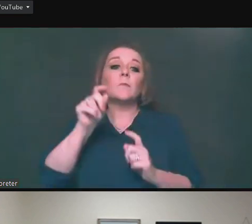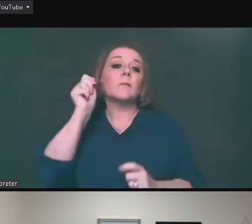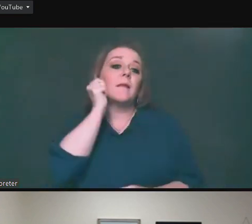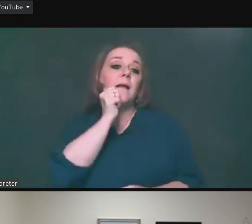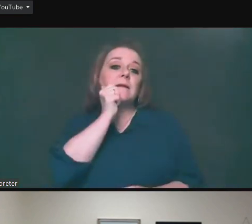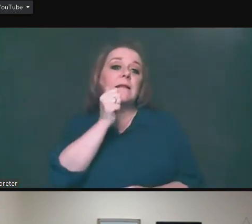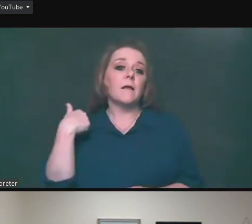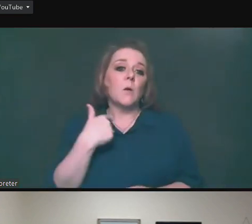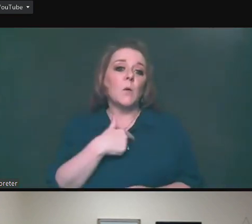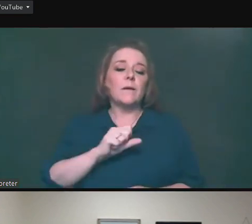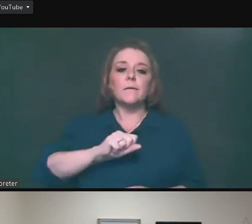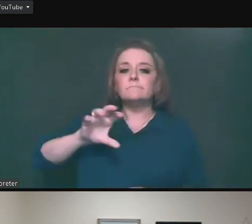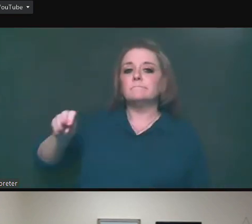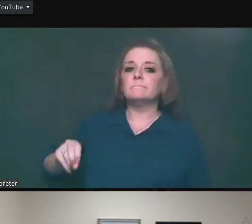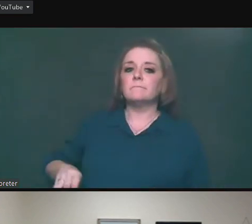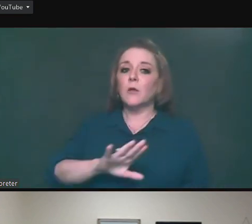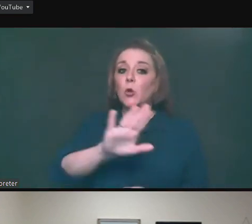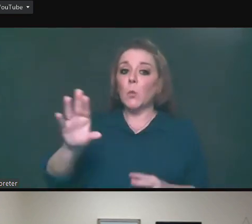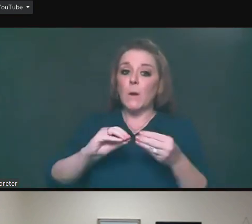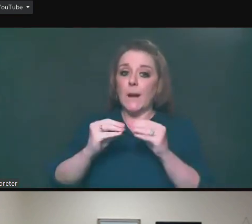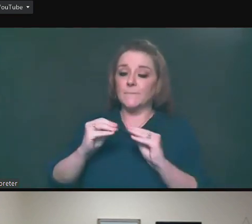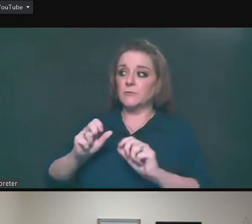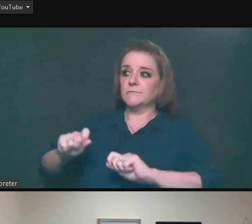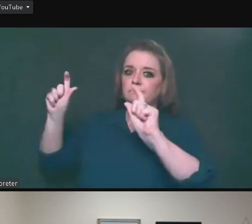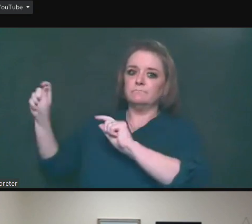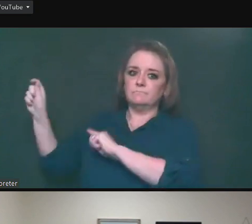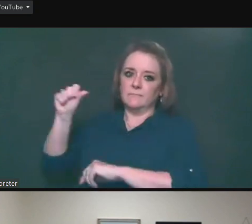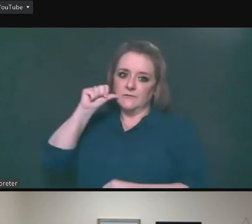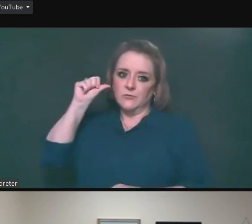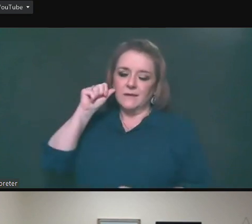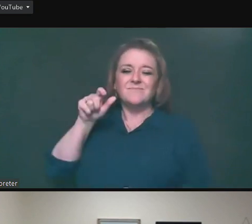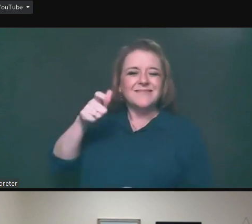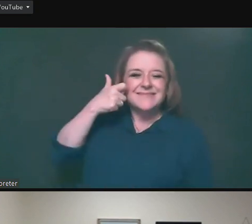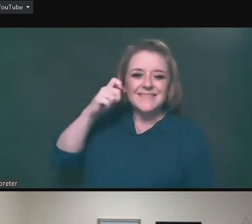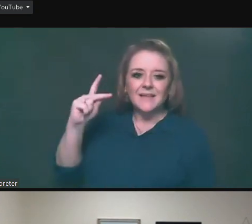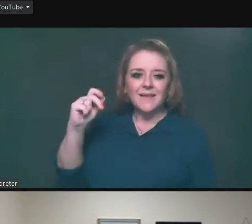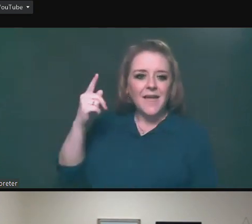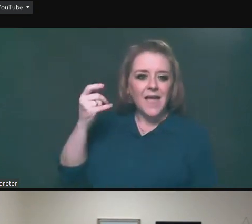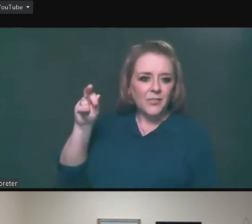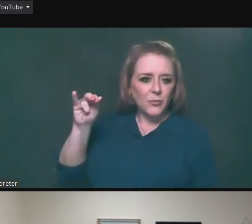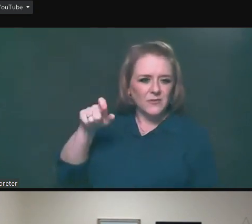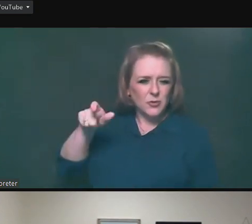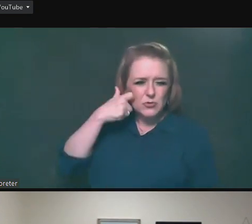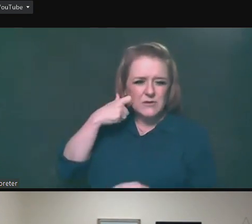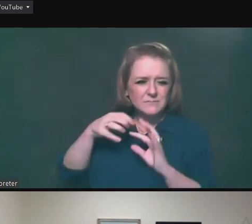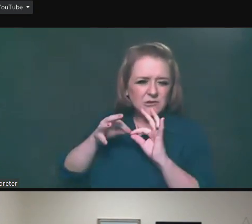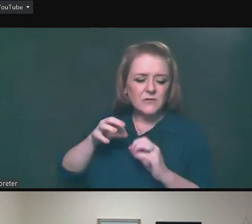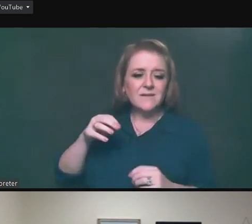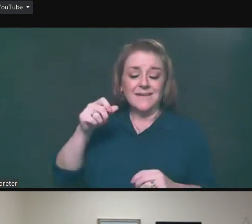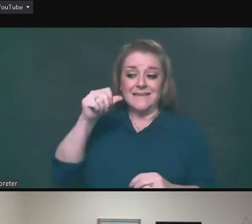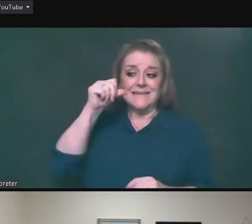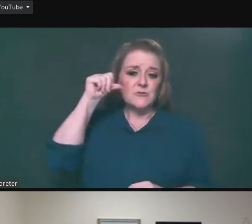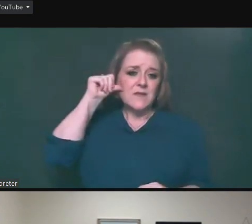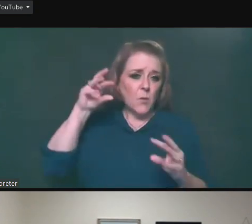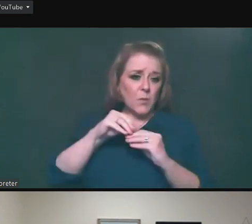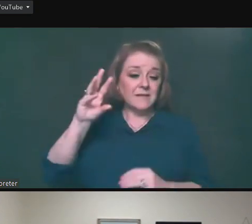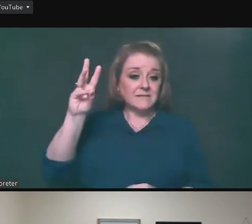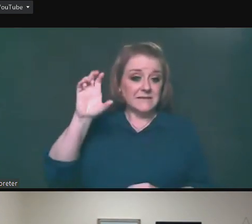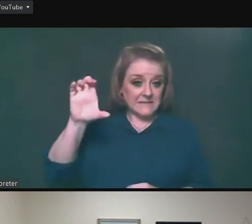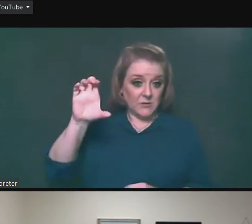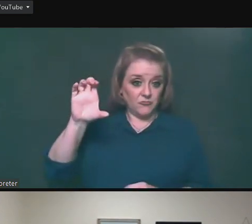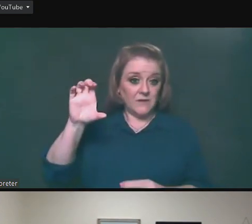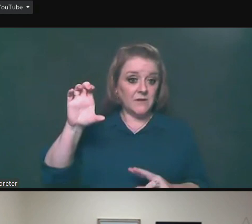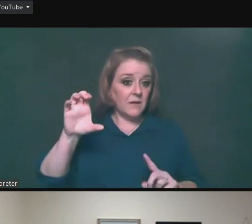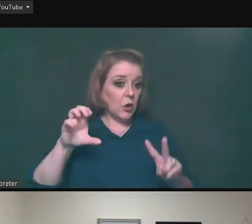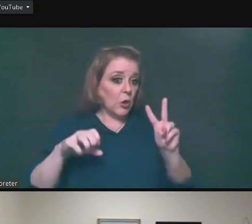your numbers on the air. And yesterday we said, as you have also mentioned, Kathryn, there was about 600 tests given yesterday and only 2 new